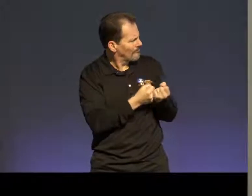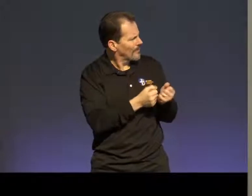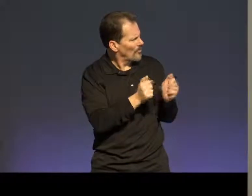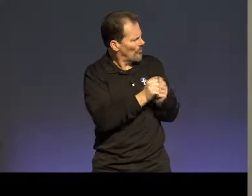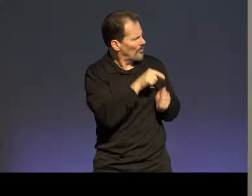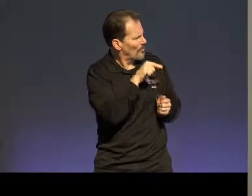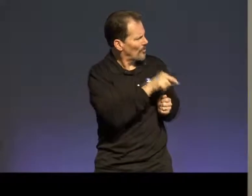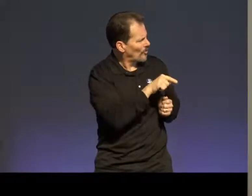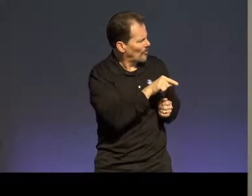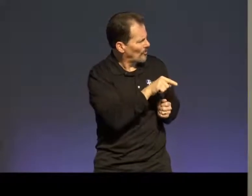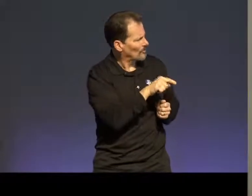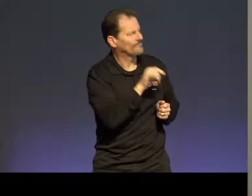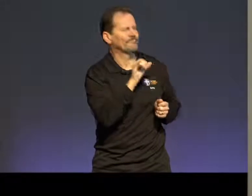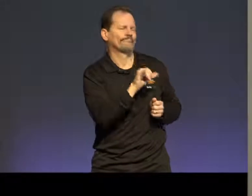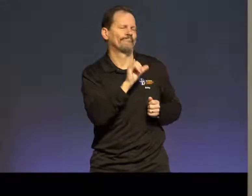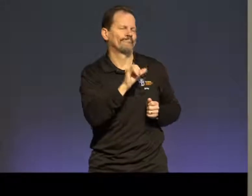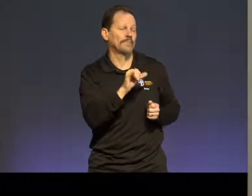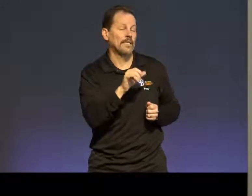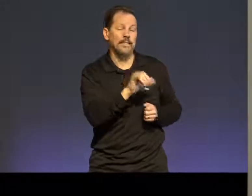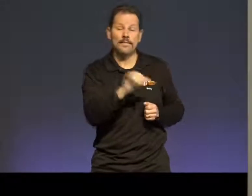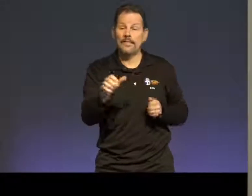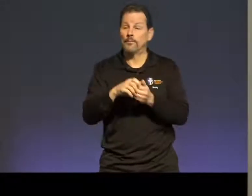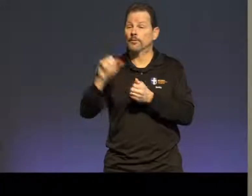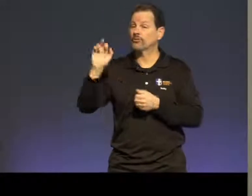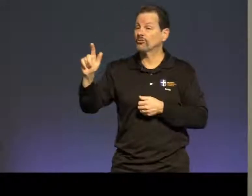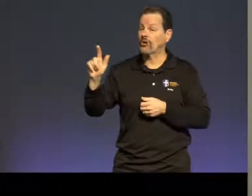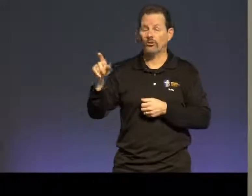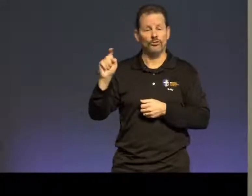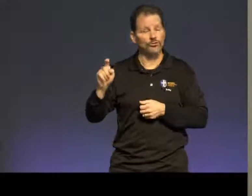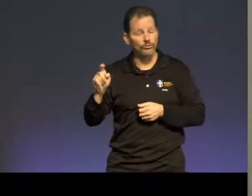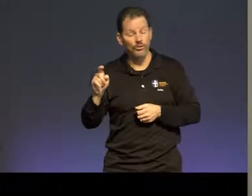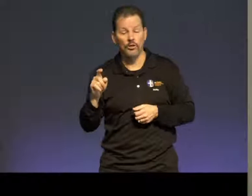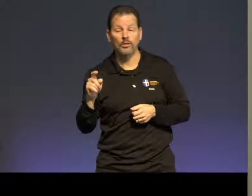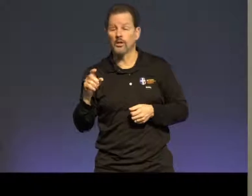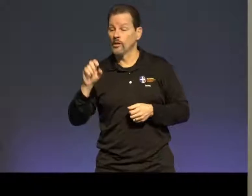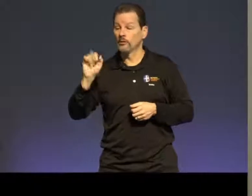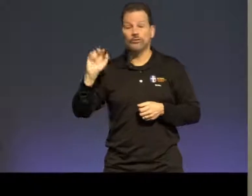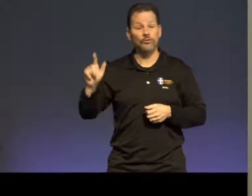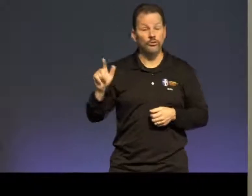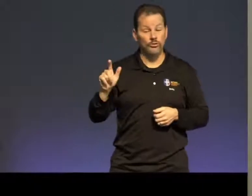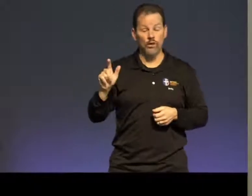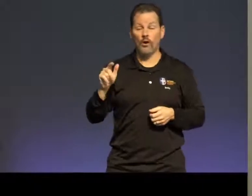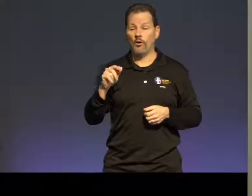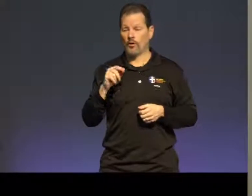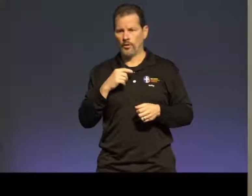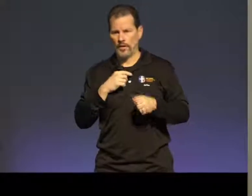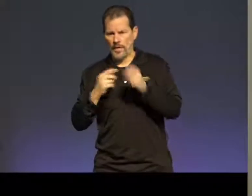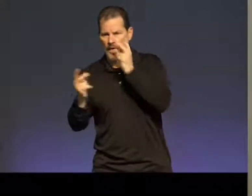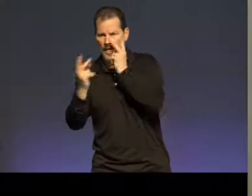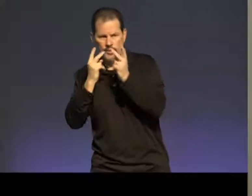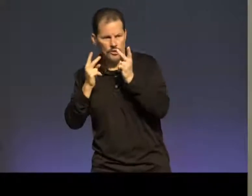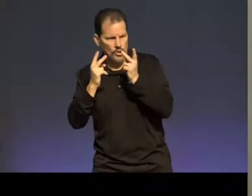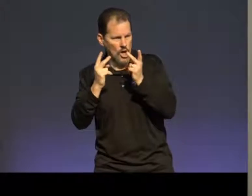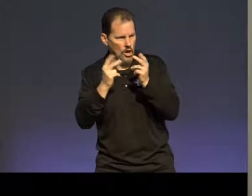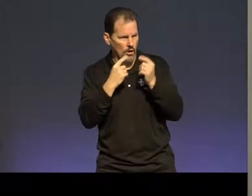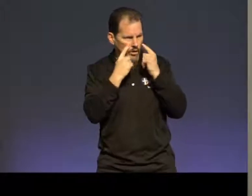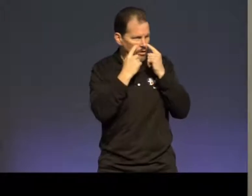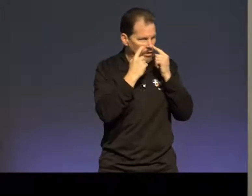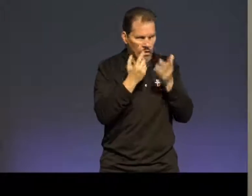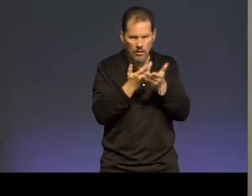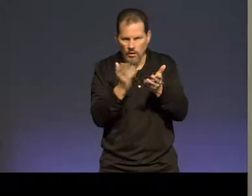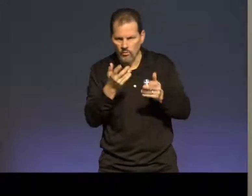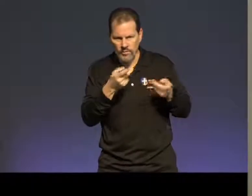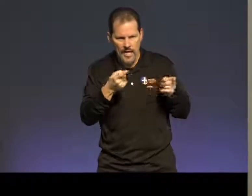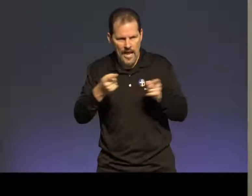in what Saul's response is. He looks at everything around him, and notice the Bible doesn't tell us he sees or reflects on anything that God's already done. And